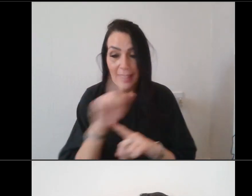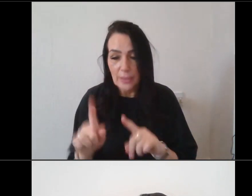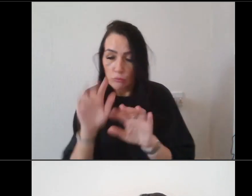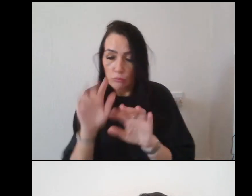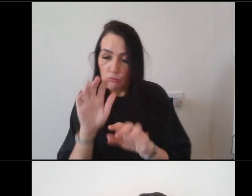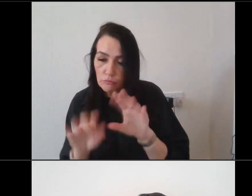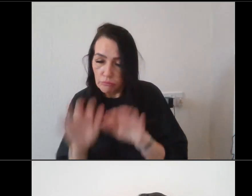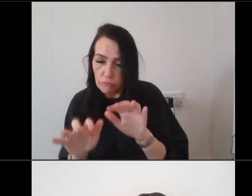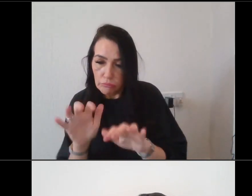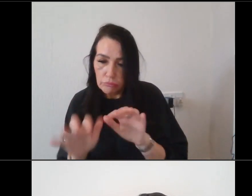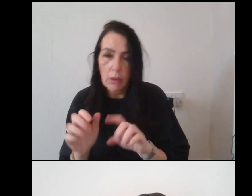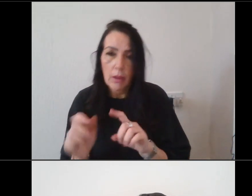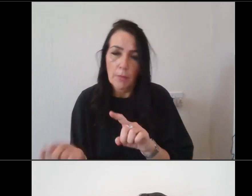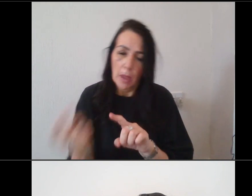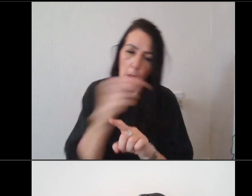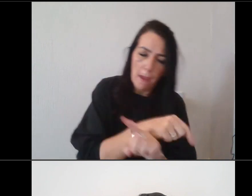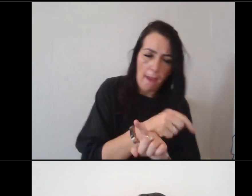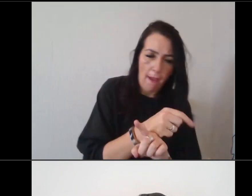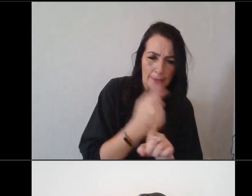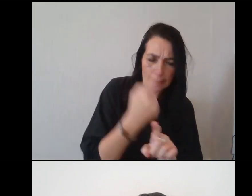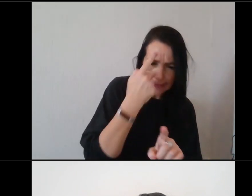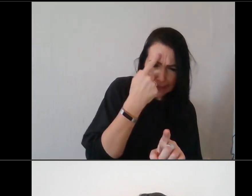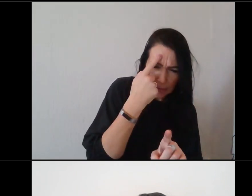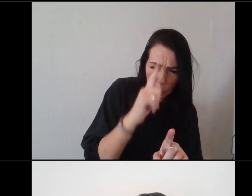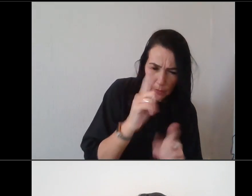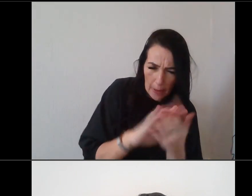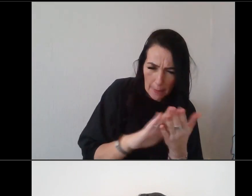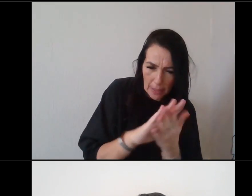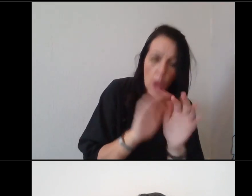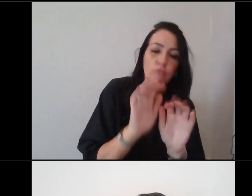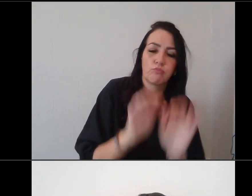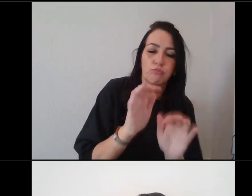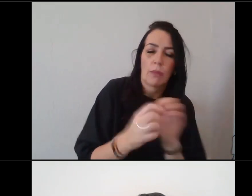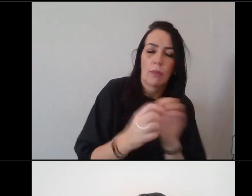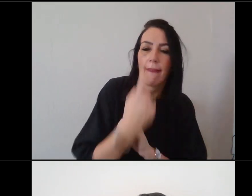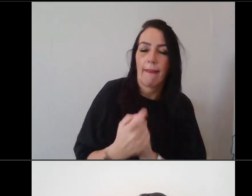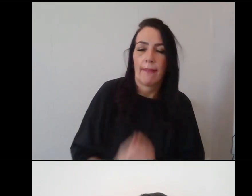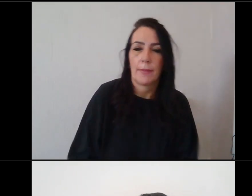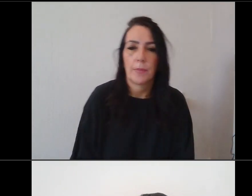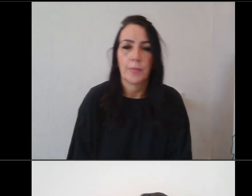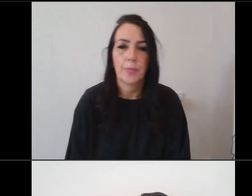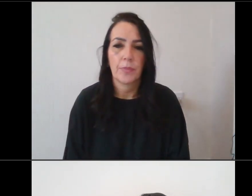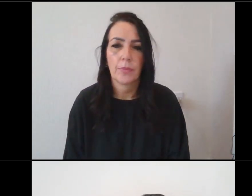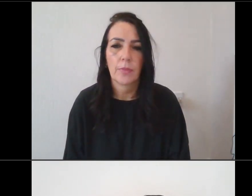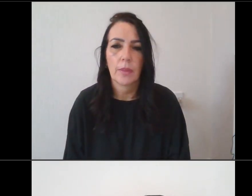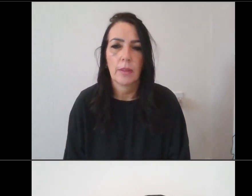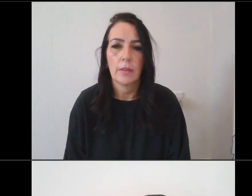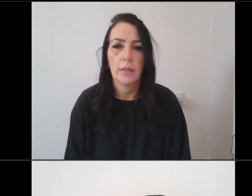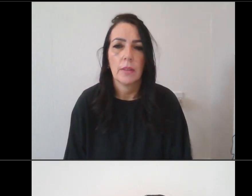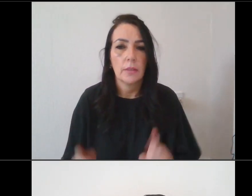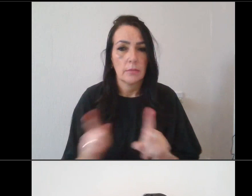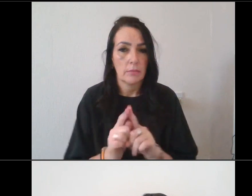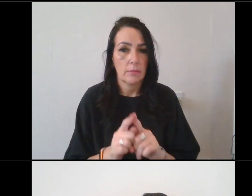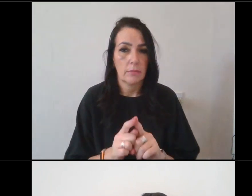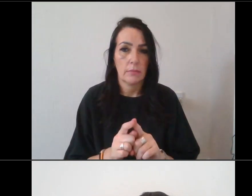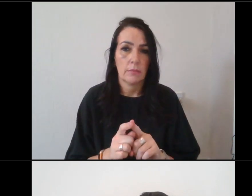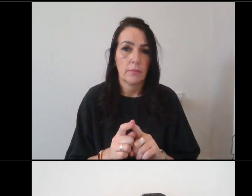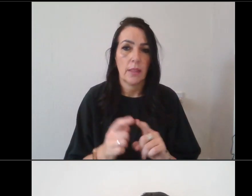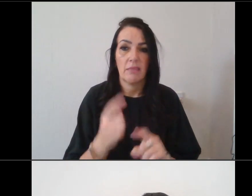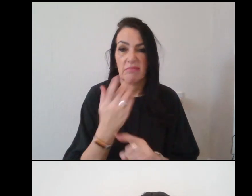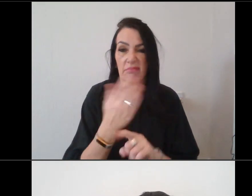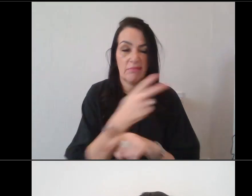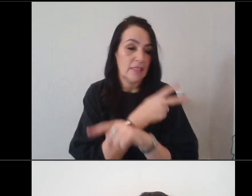kind of revisit the module if you need to as well. It's also a good way to reach more learners at once if you've got quite a big